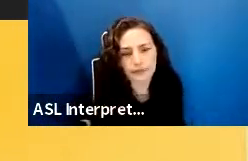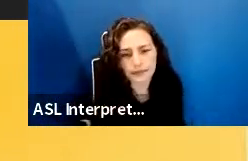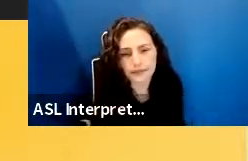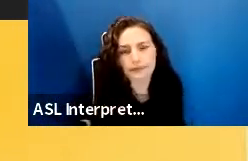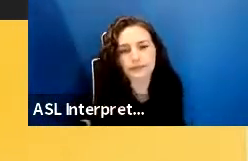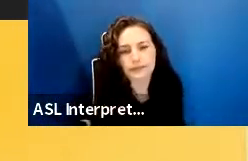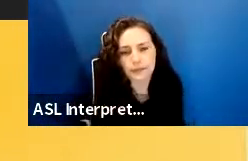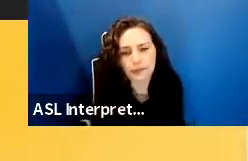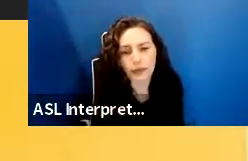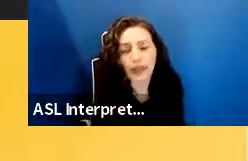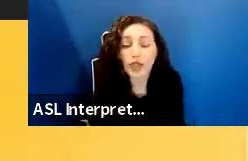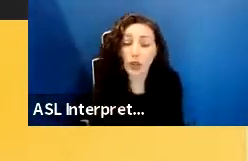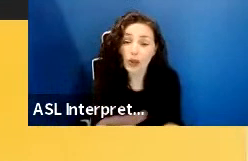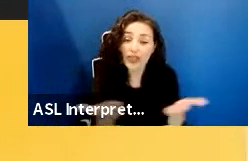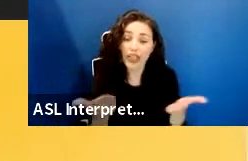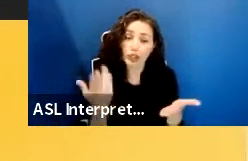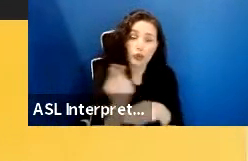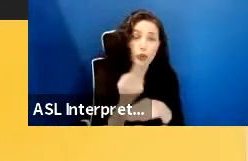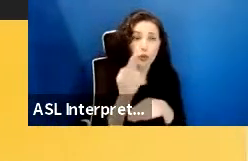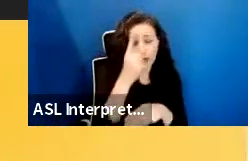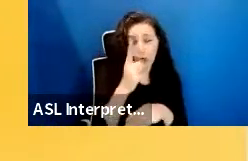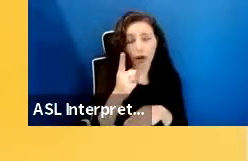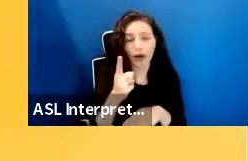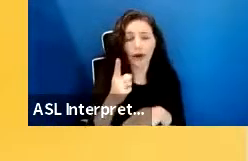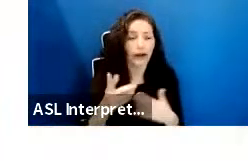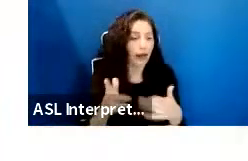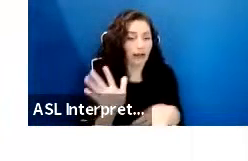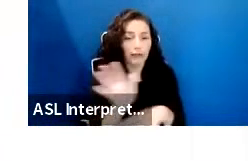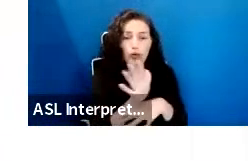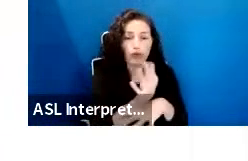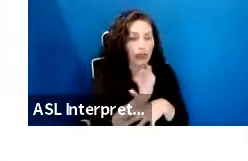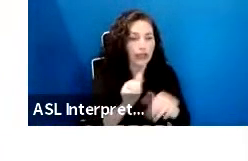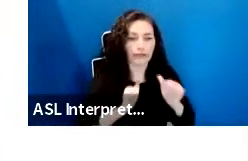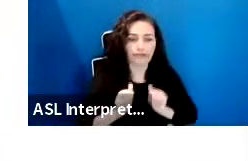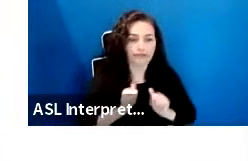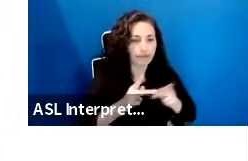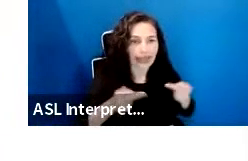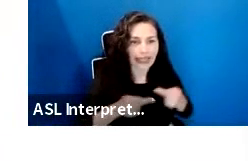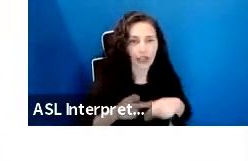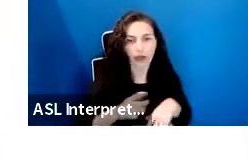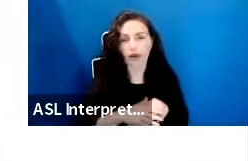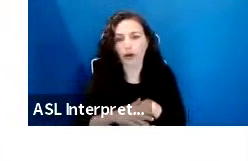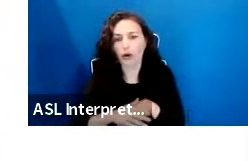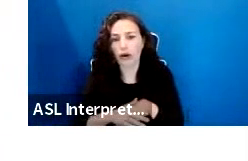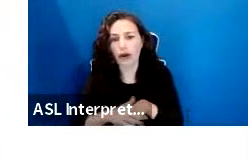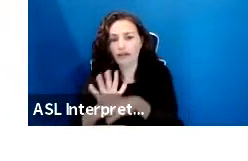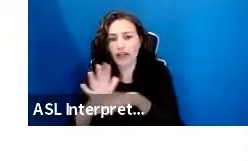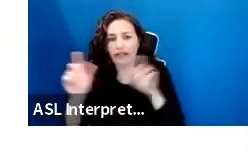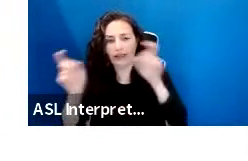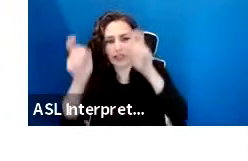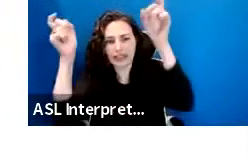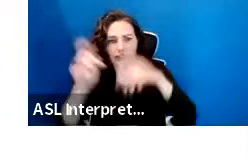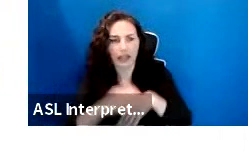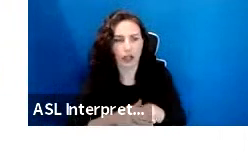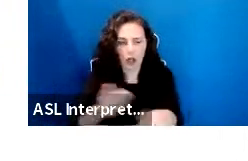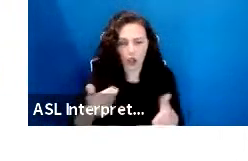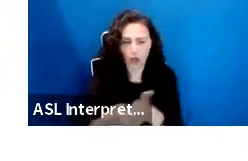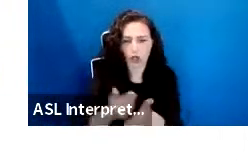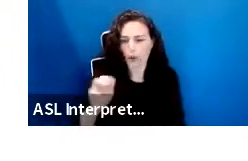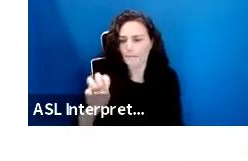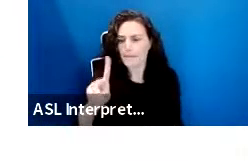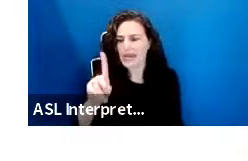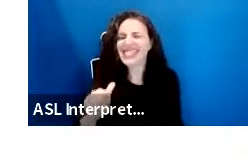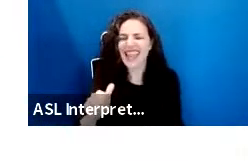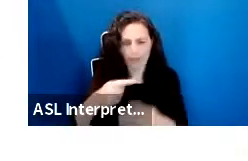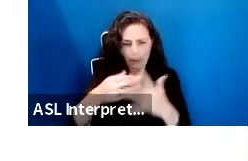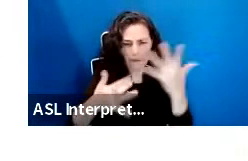for a movie theater or a film festival or new media. You're going to put it on YouTube, something like that. So we're going to talk about all